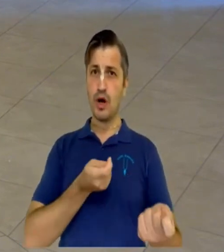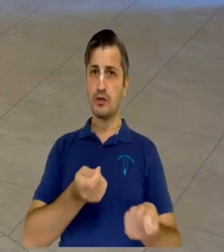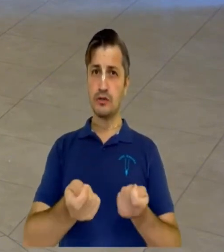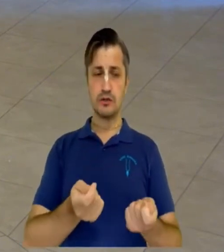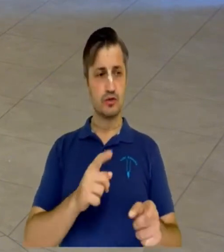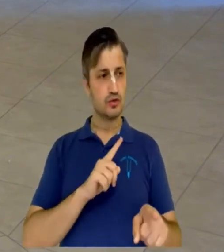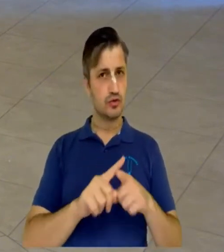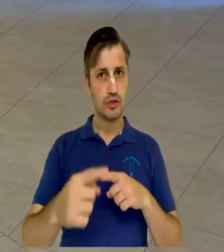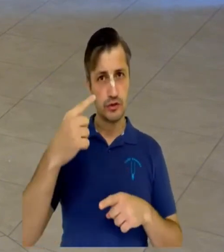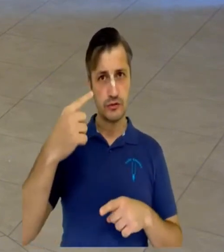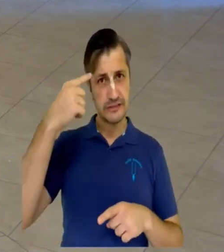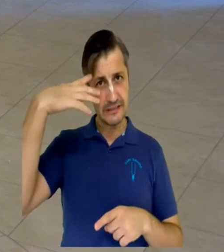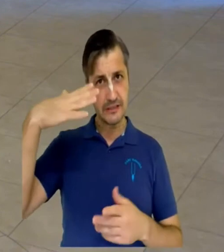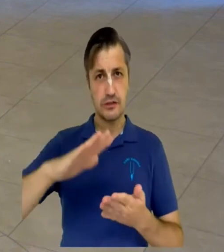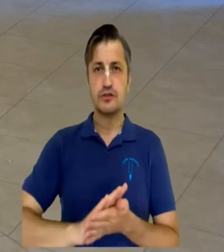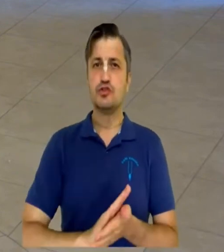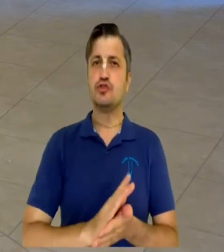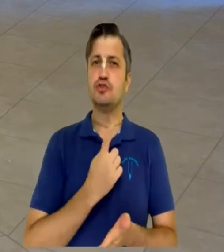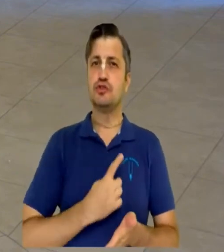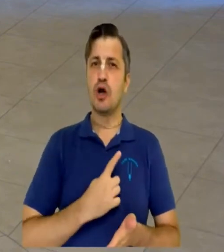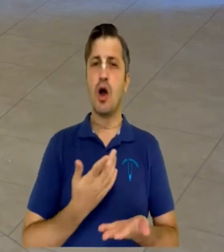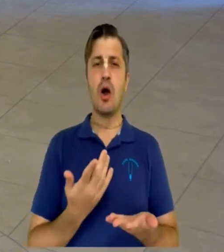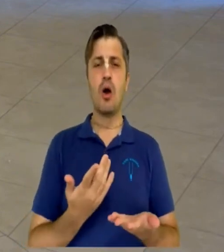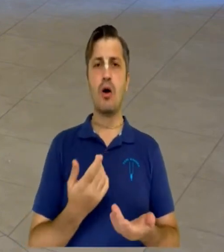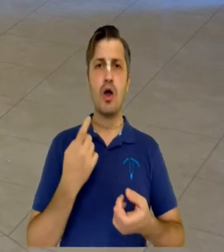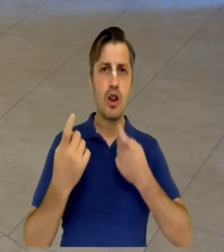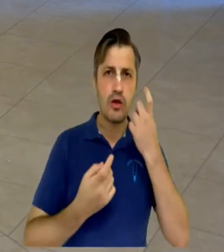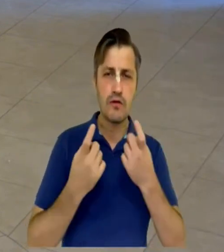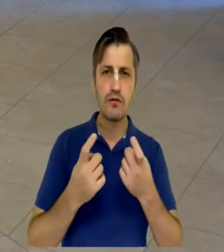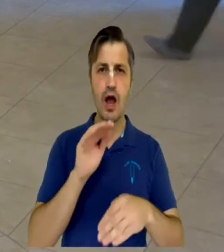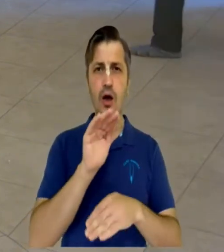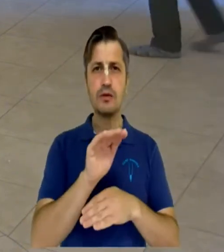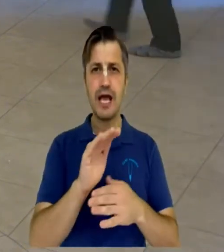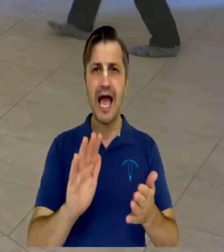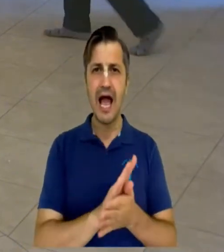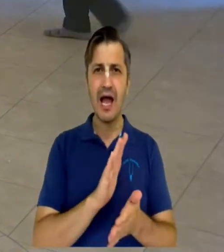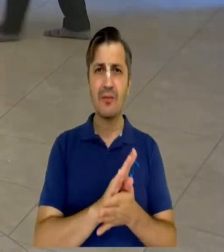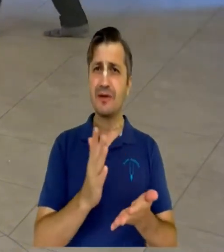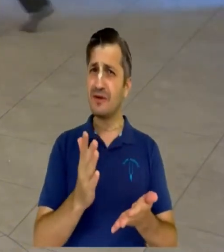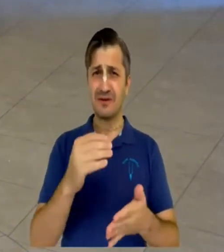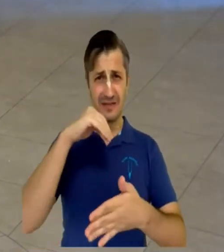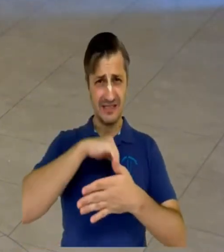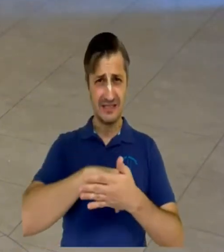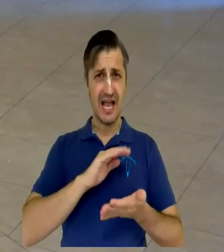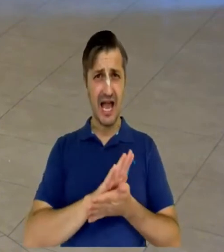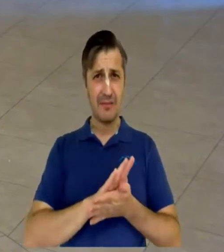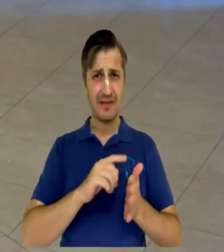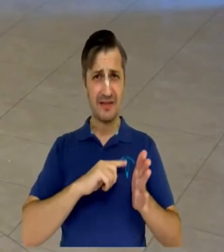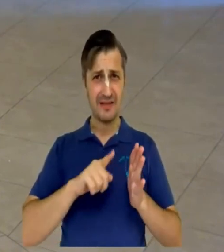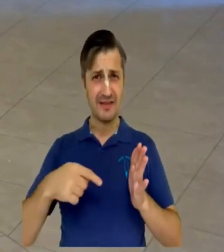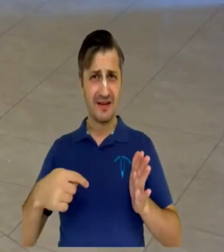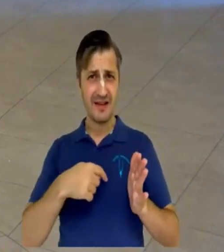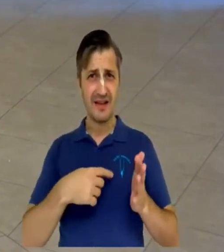to look for happiness outside, all of these. So it's like, just